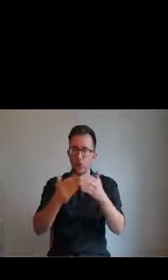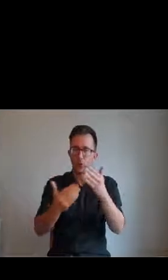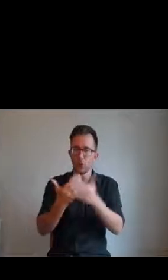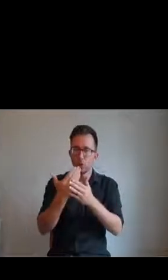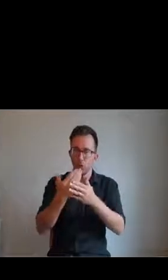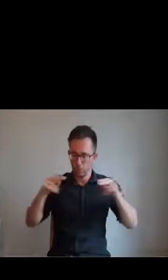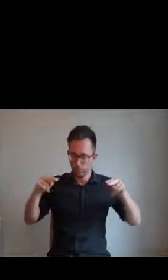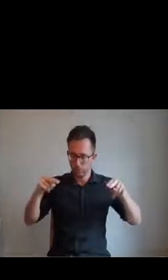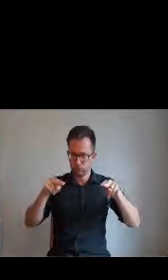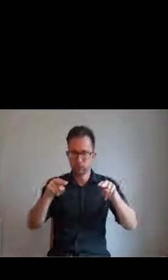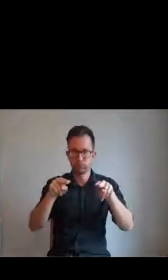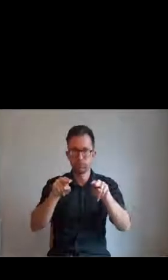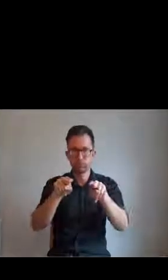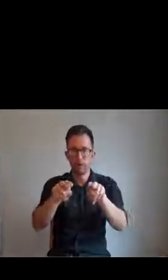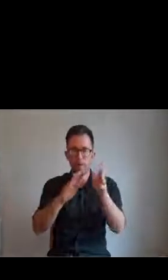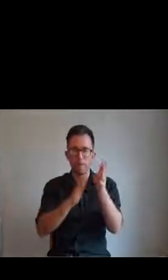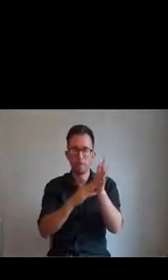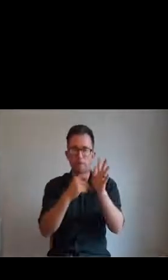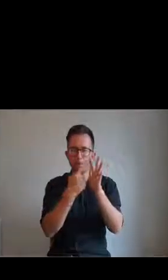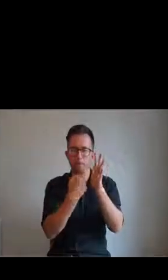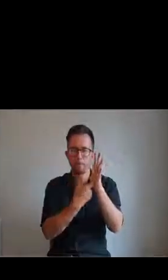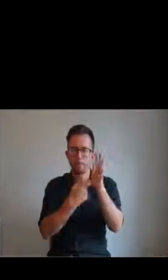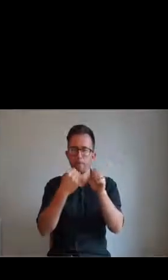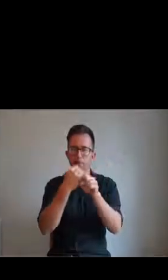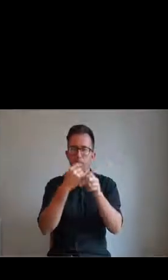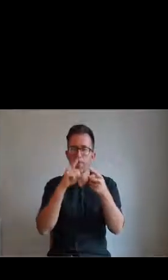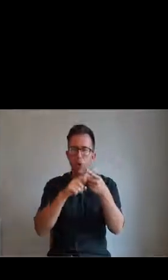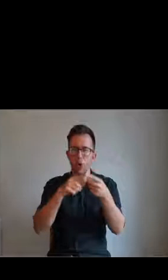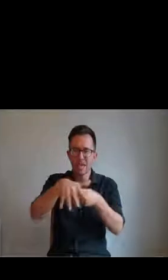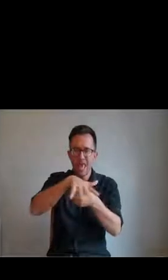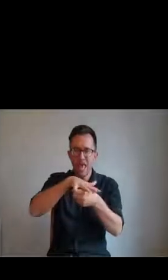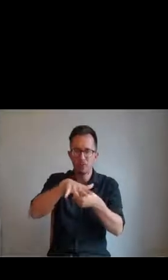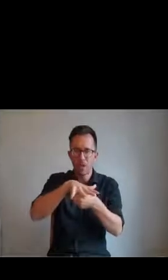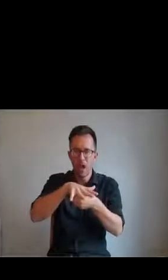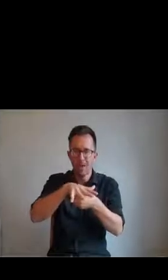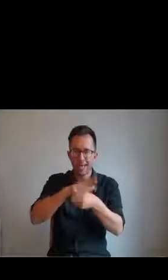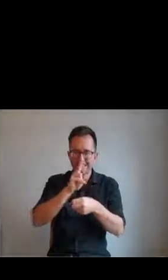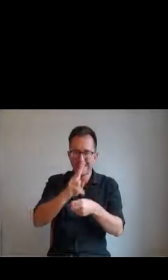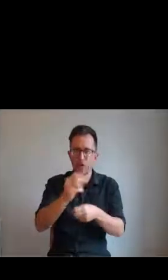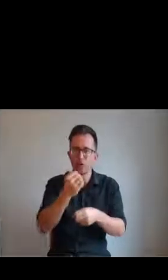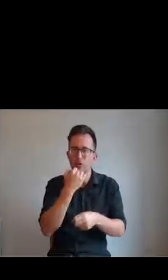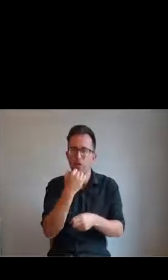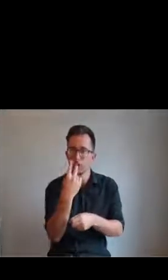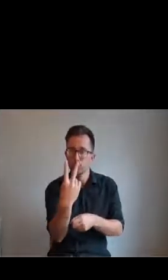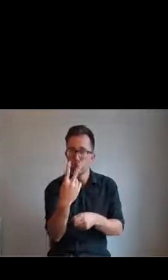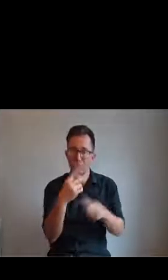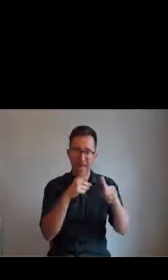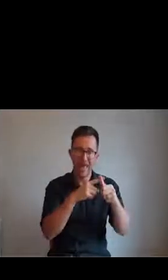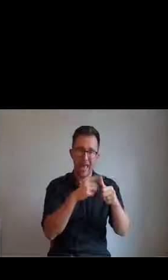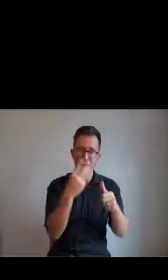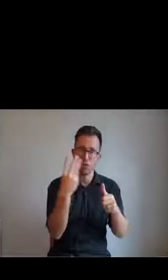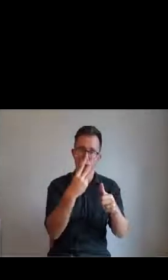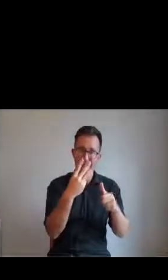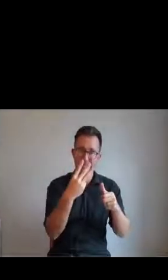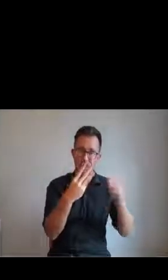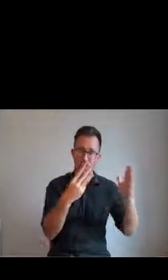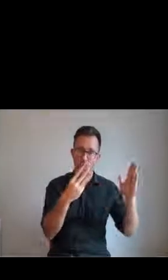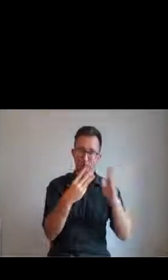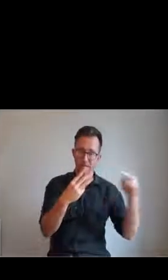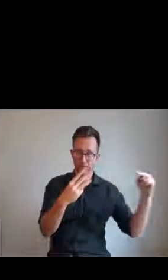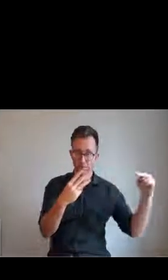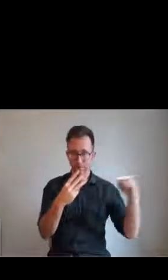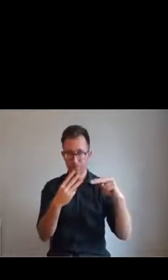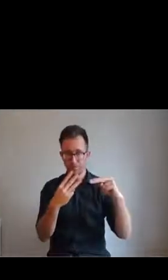by number 2 on the image on screen. So where the A13 westbound and the